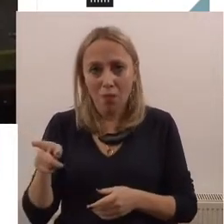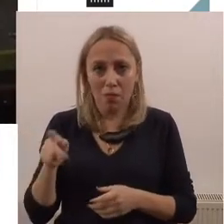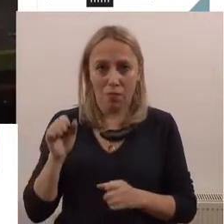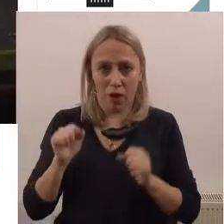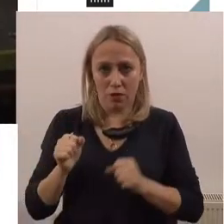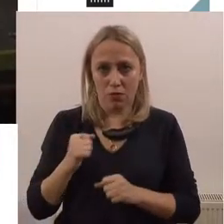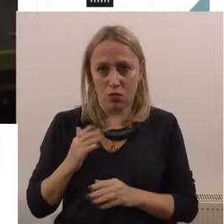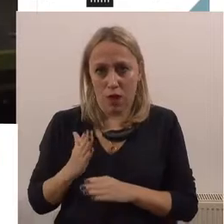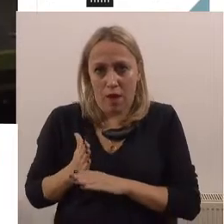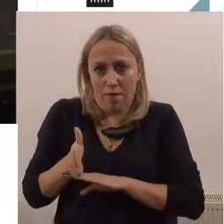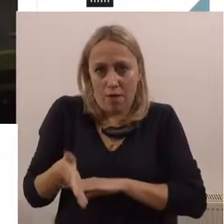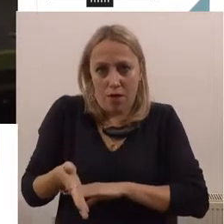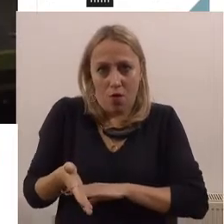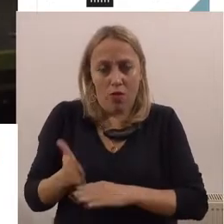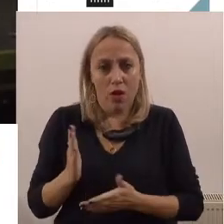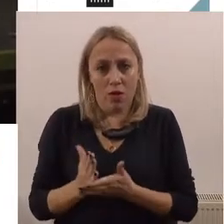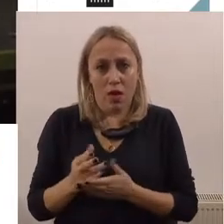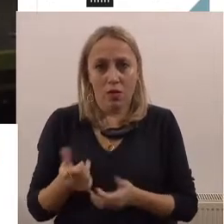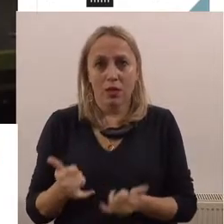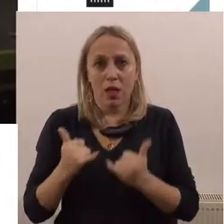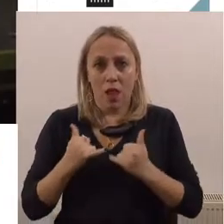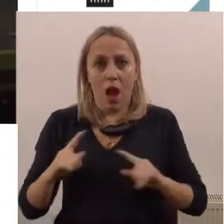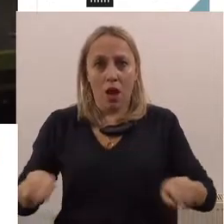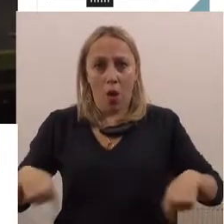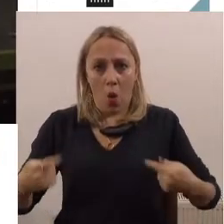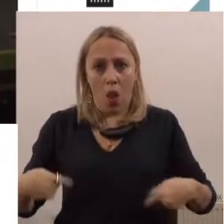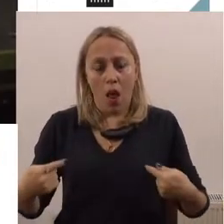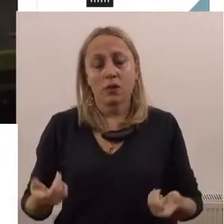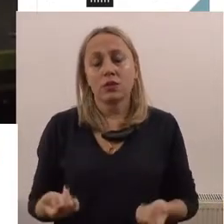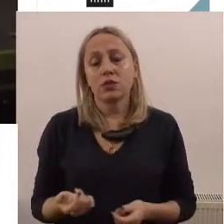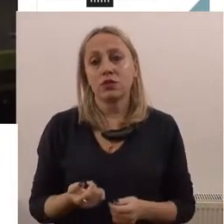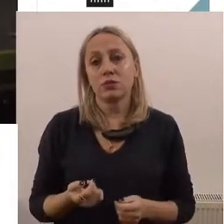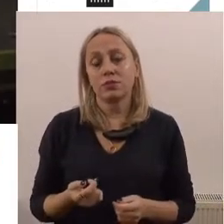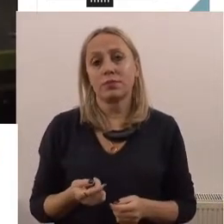which isn't always the case, by the way.